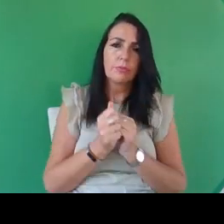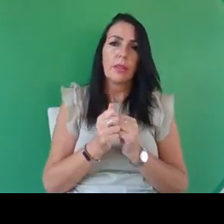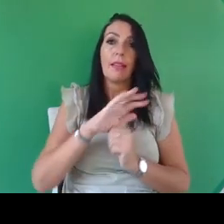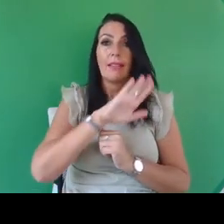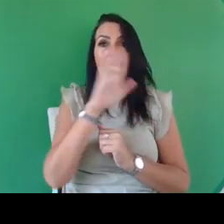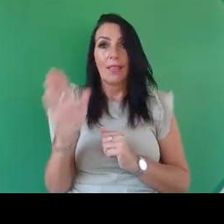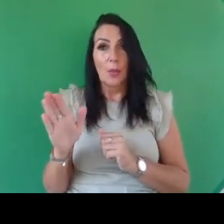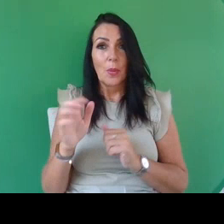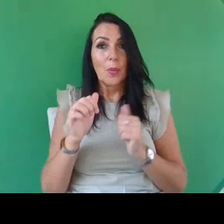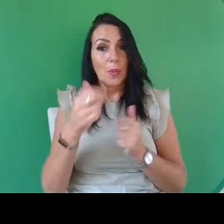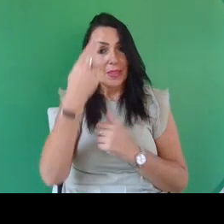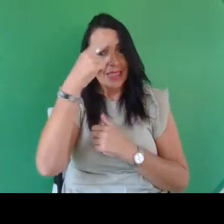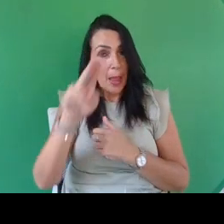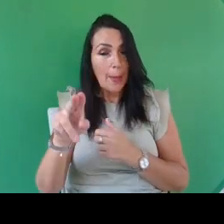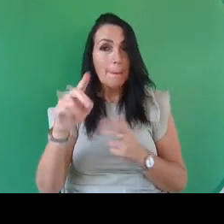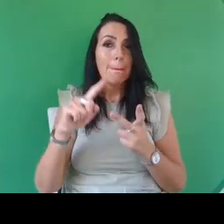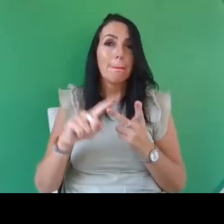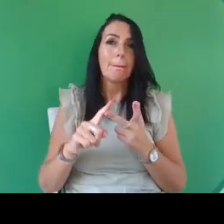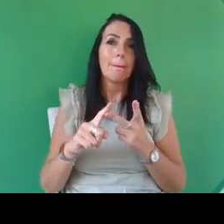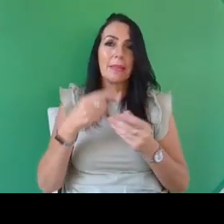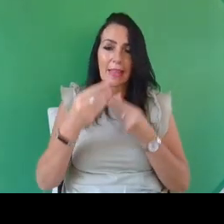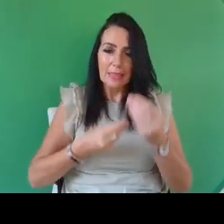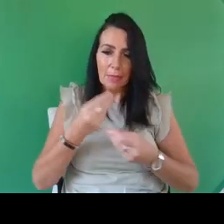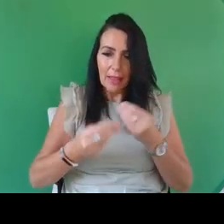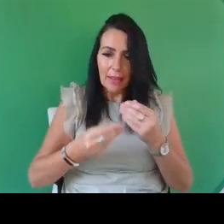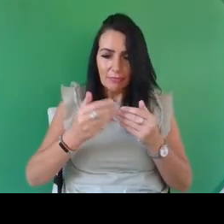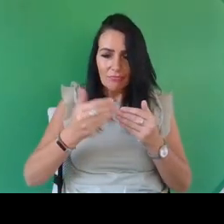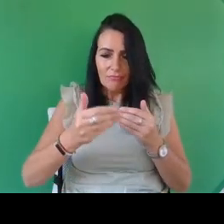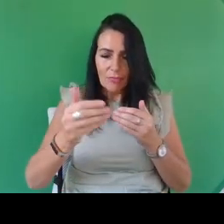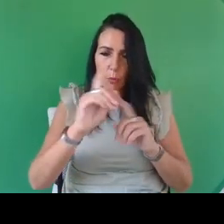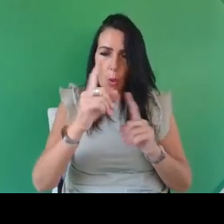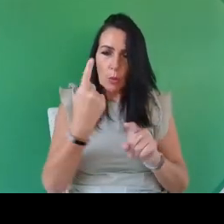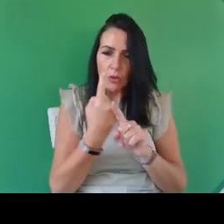and introduction and explaining how the conversation will proceed.